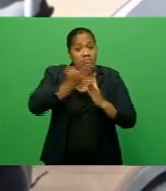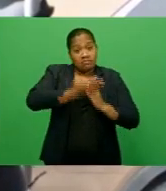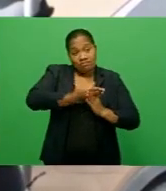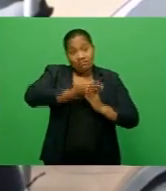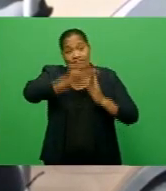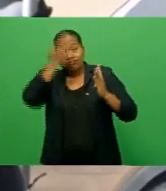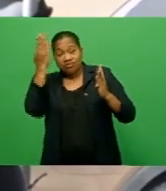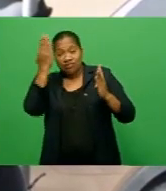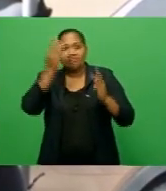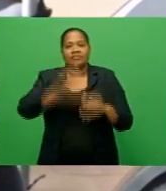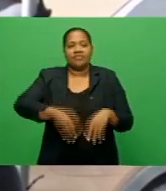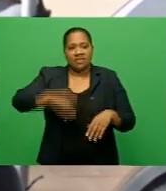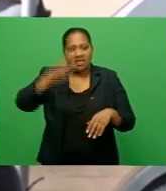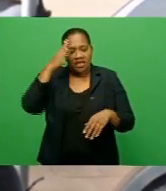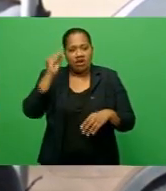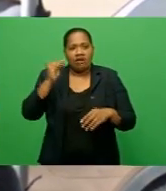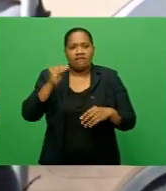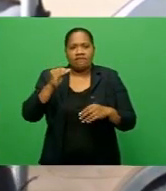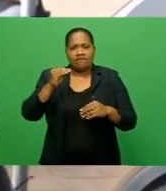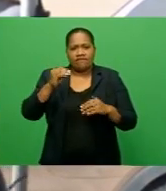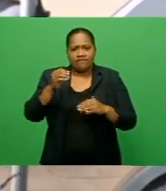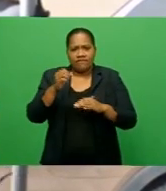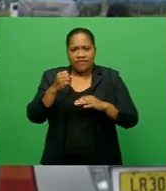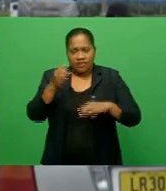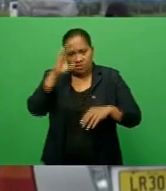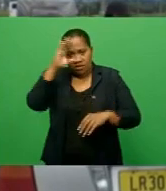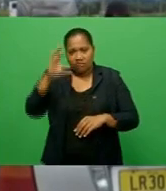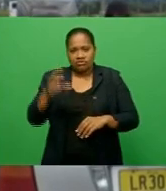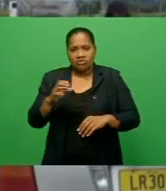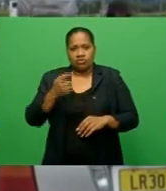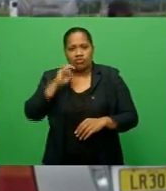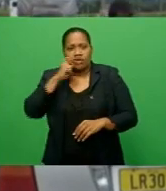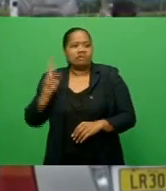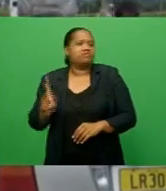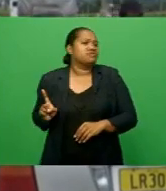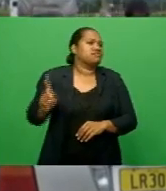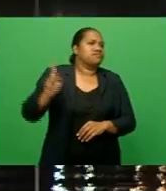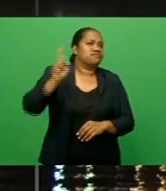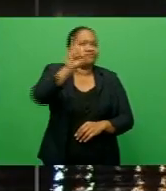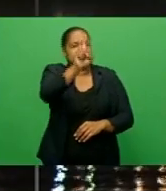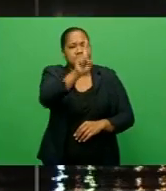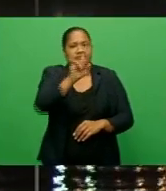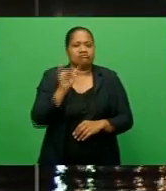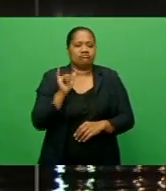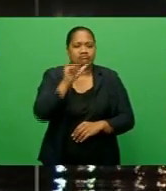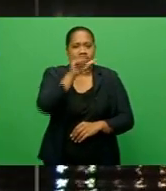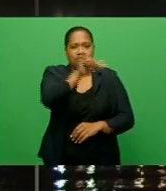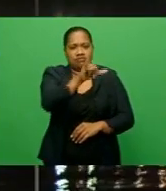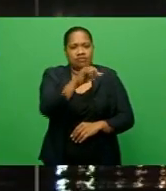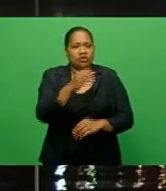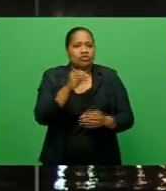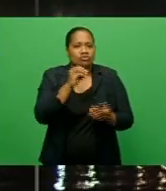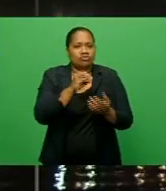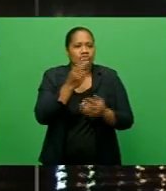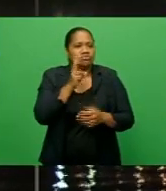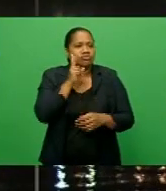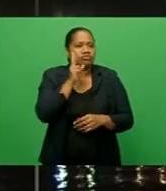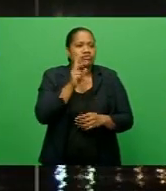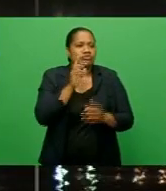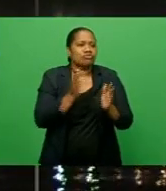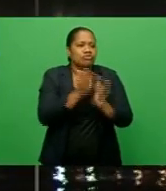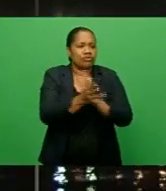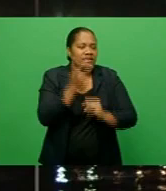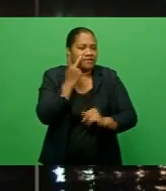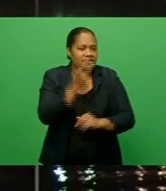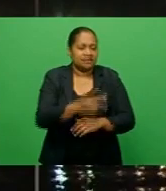visit Fijians serving in peacekeeping missions. Edwin Nand, FBC News. The Fisheries Ministry says it's aware of the